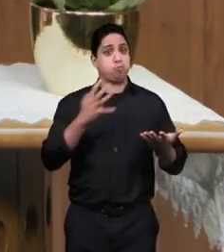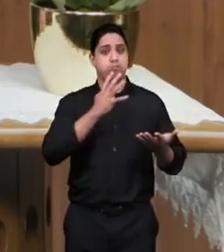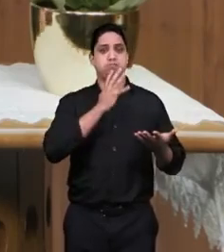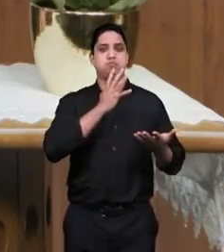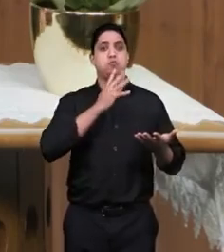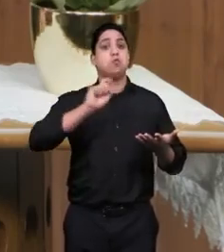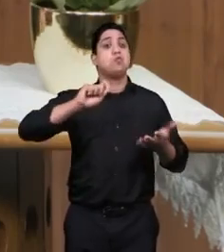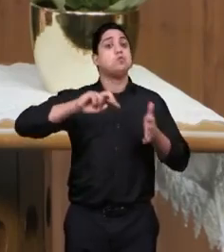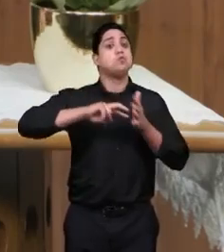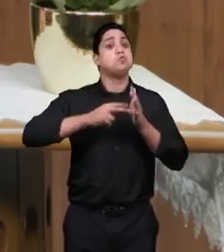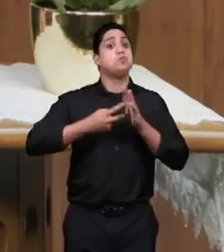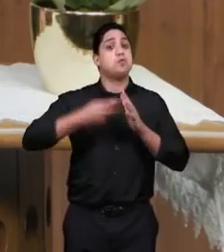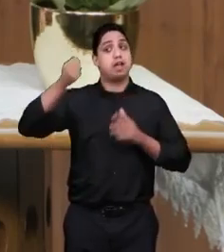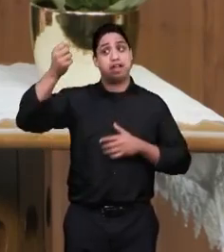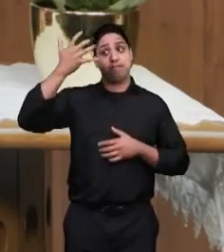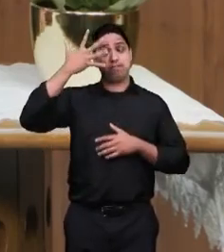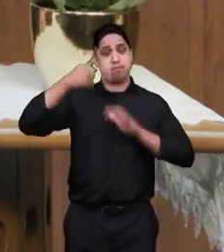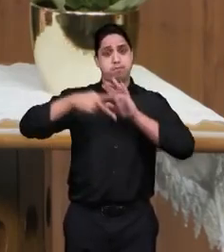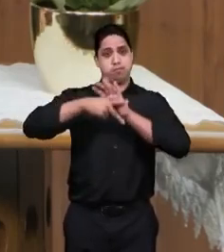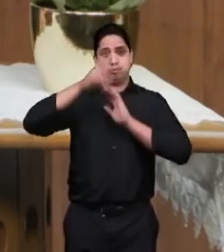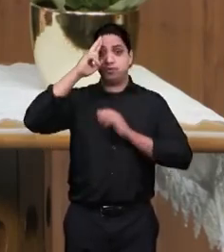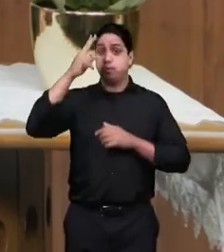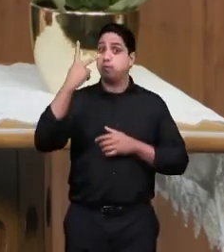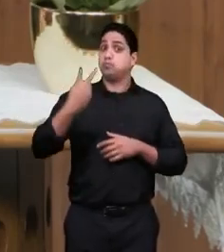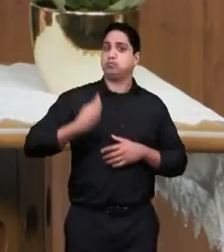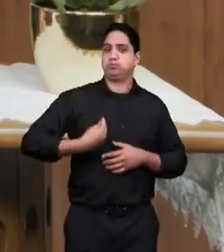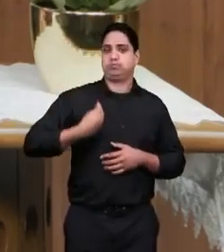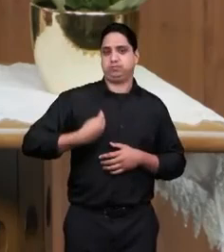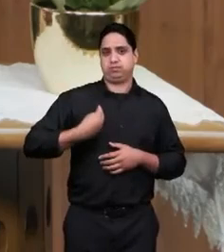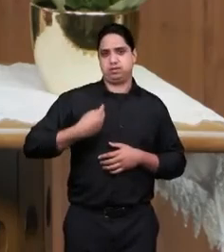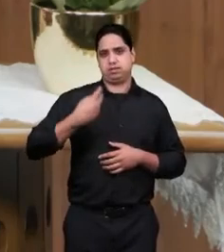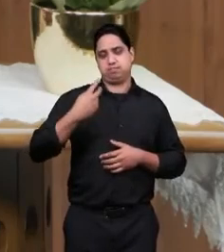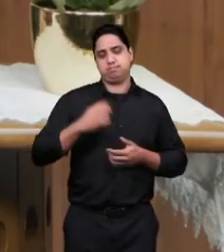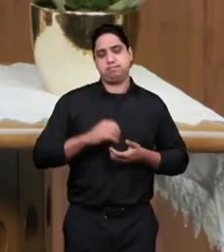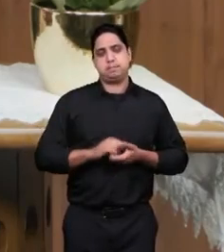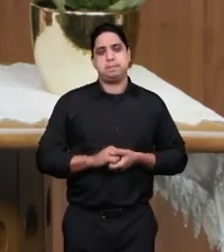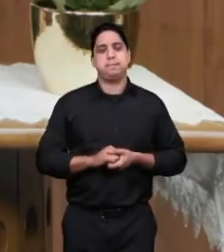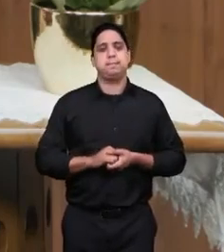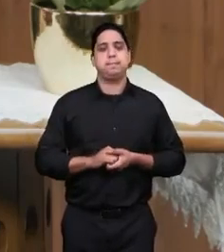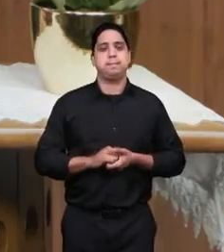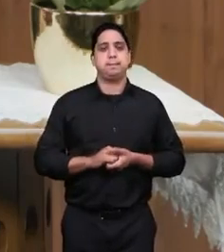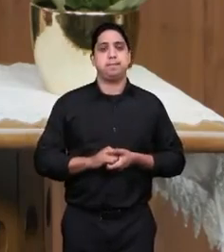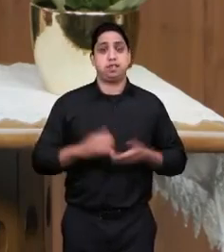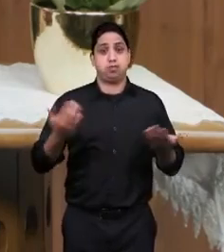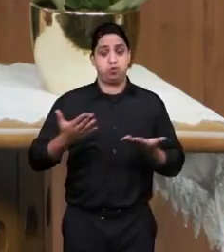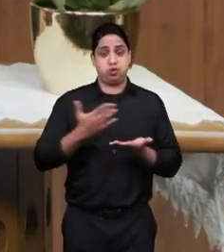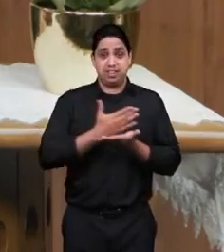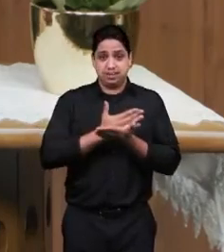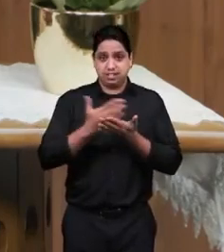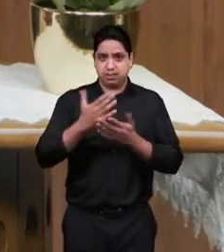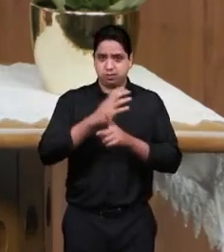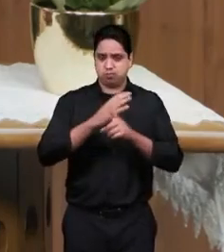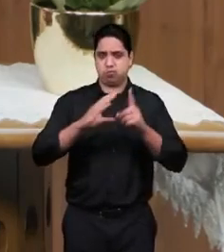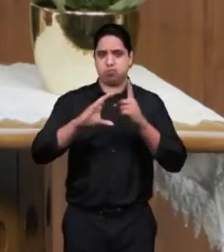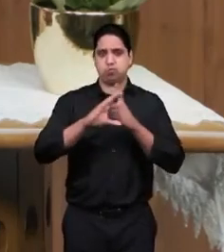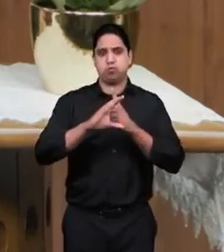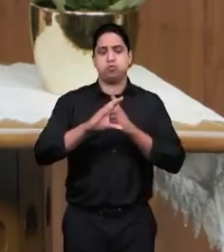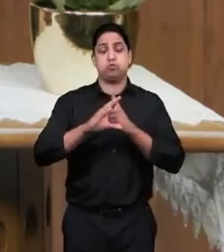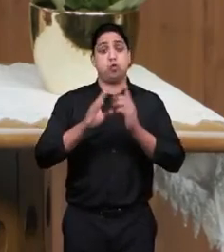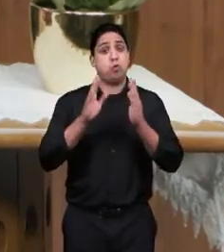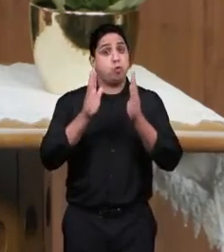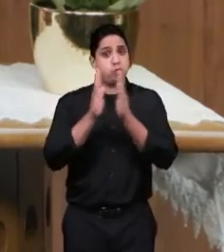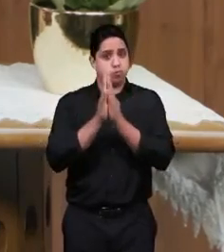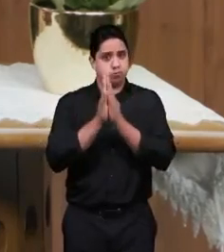is the revelation of the Lord for His church. And we will begin the service with a